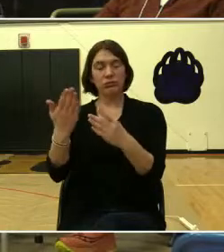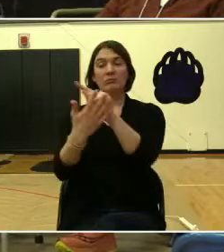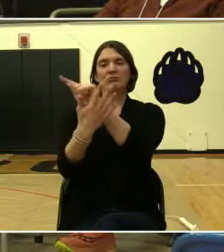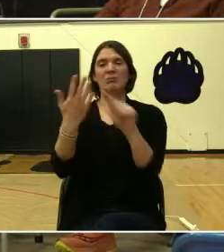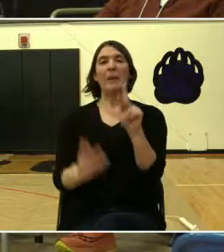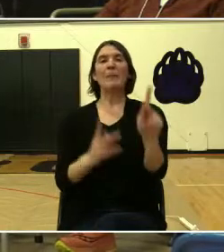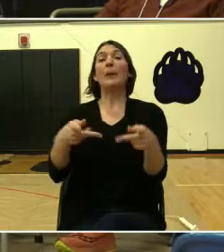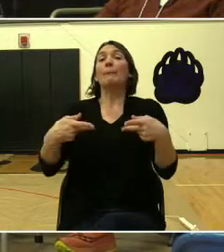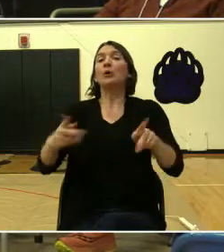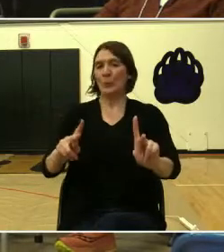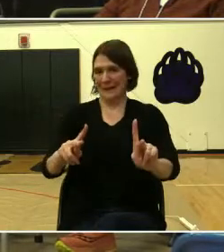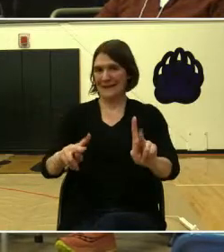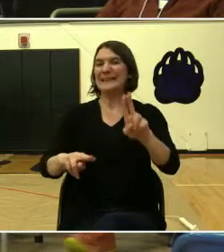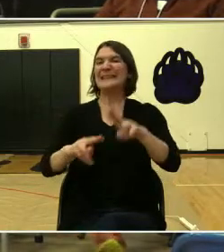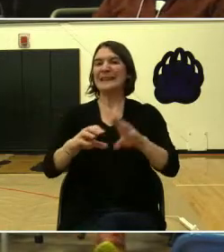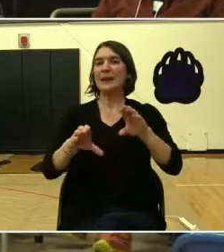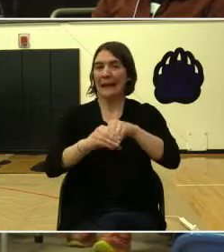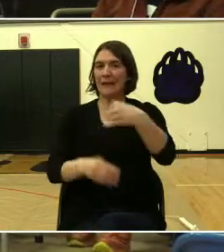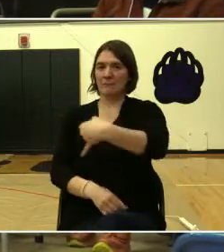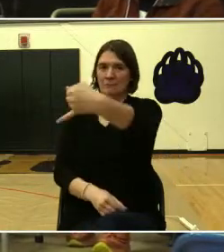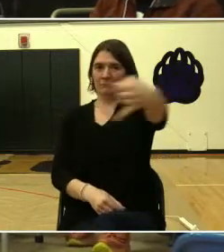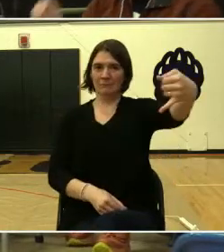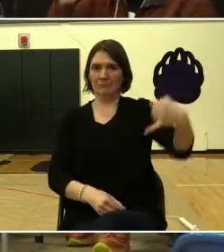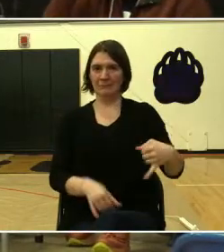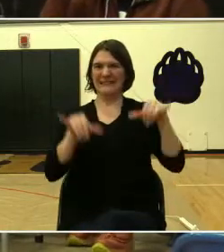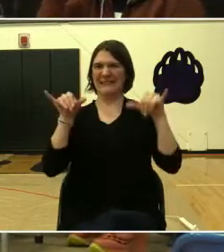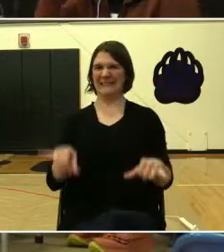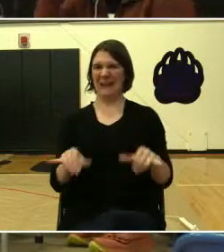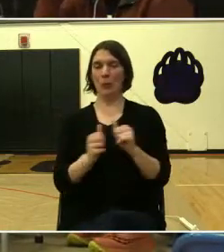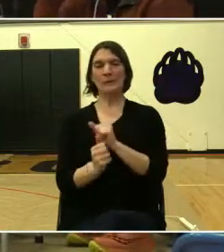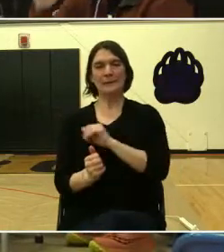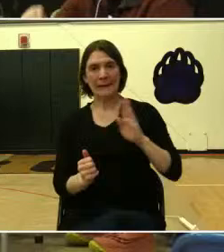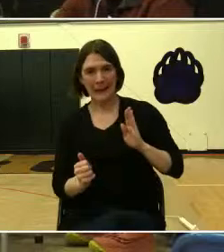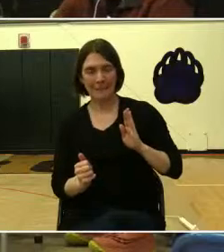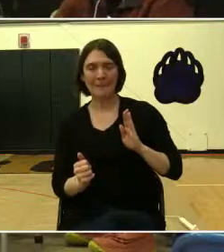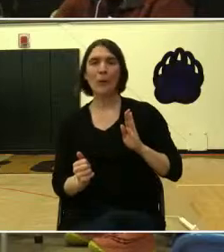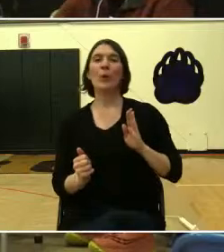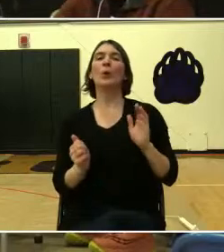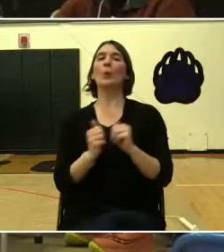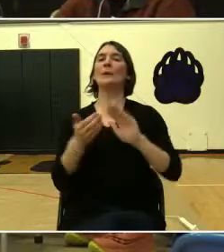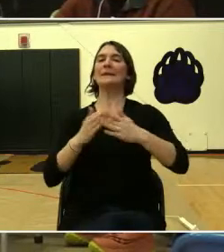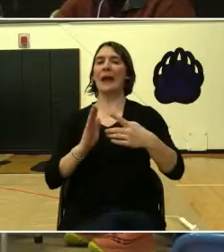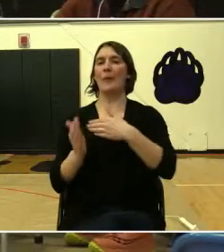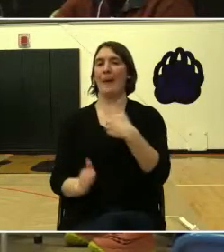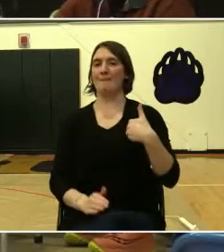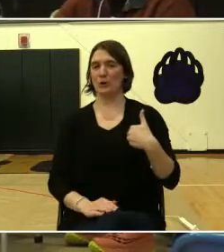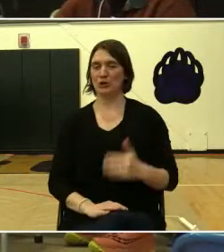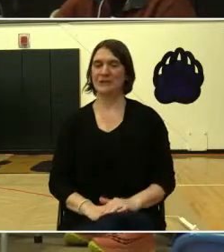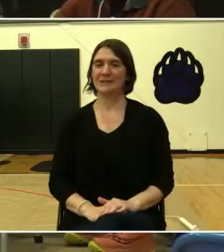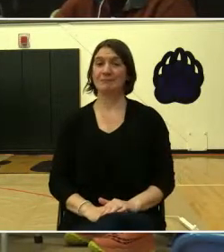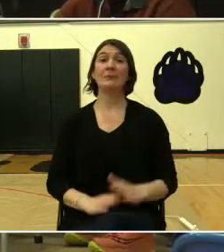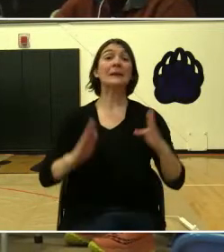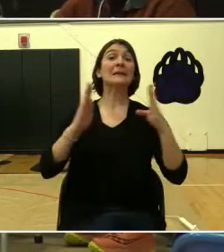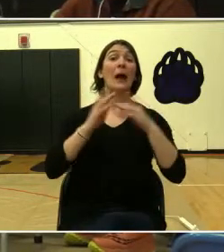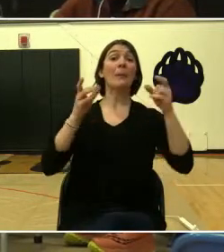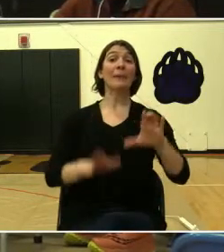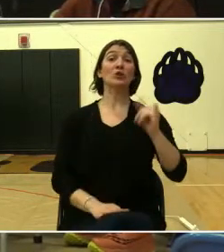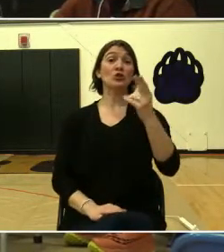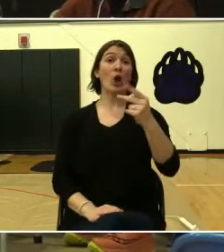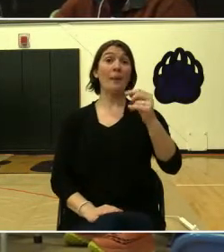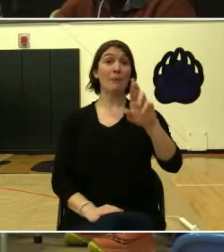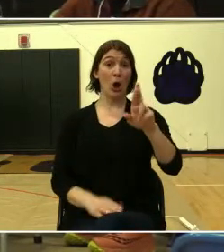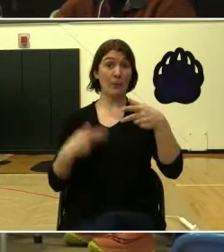following persons be authorized to remain in the meeting with with the select board and the town meeting members Town manager